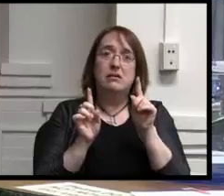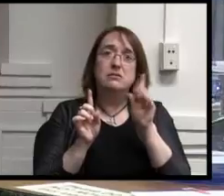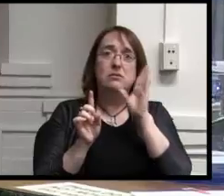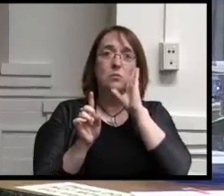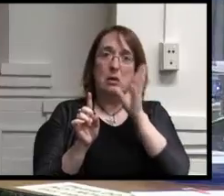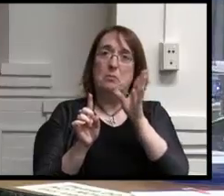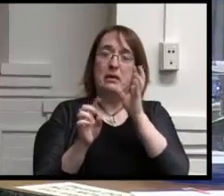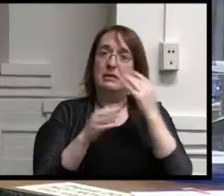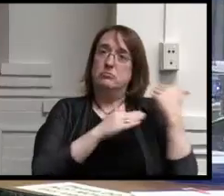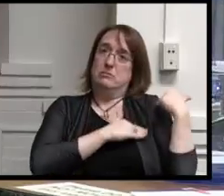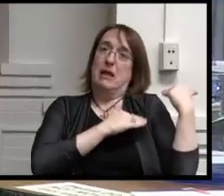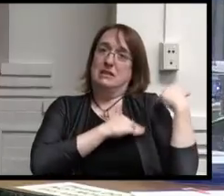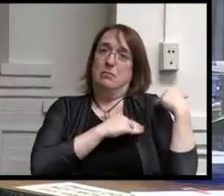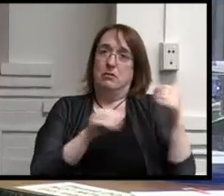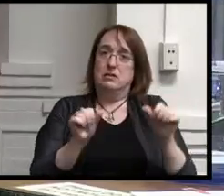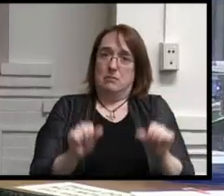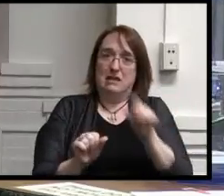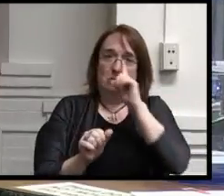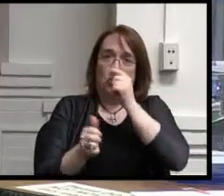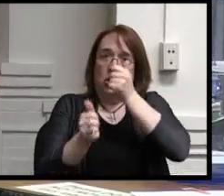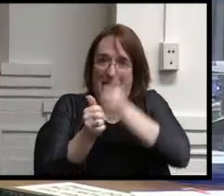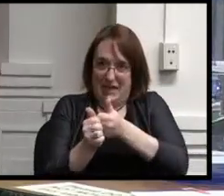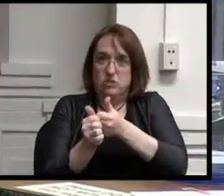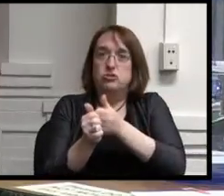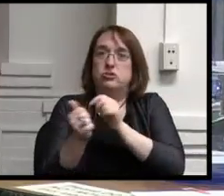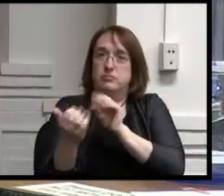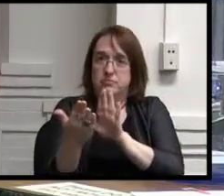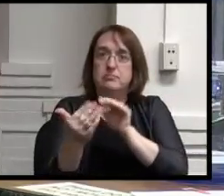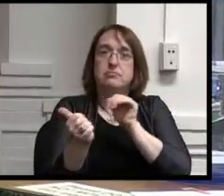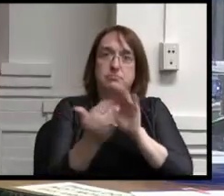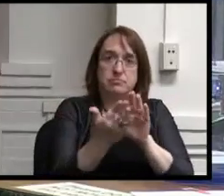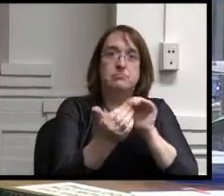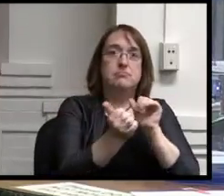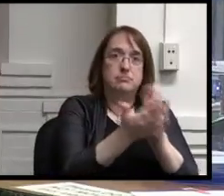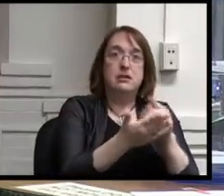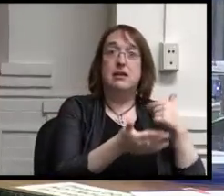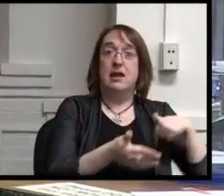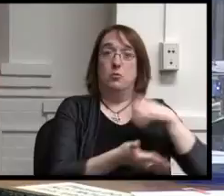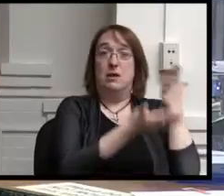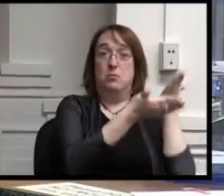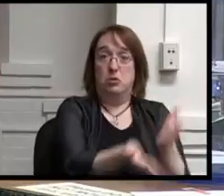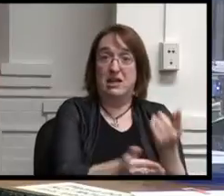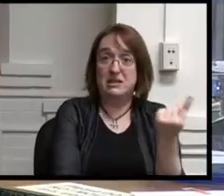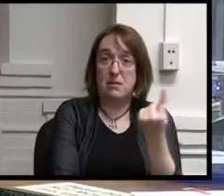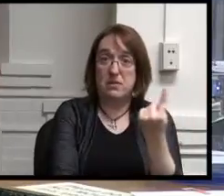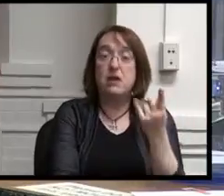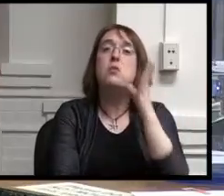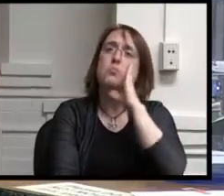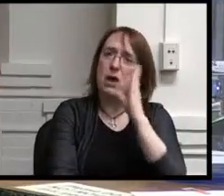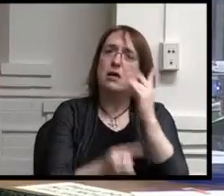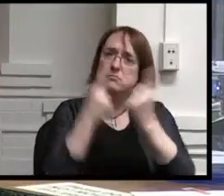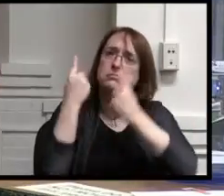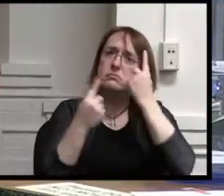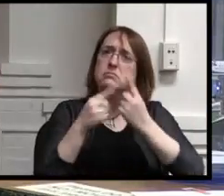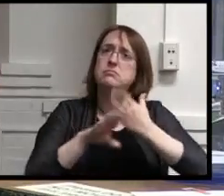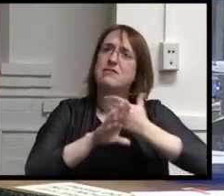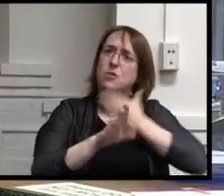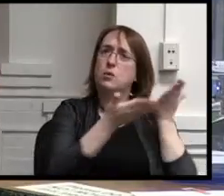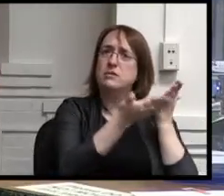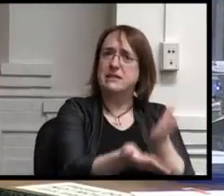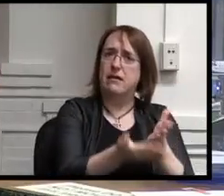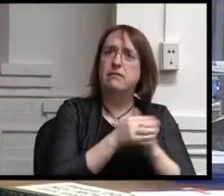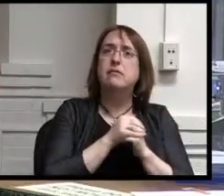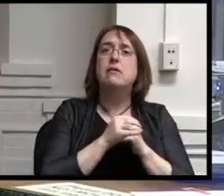self-disciplined and responsible as possible at each individual moment that we bring you a set of expenditures. I think we've done that with this